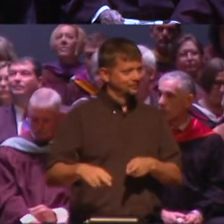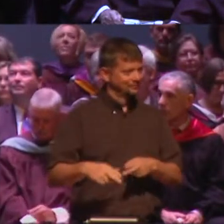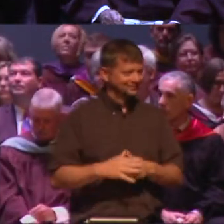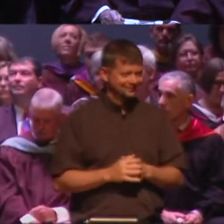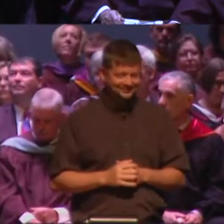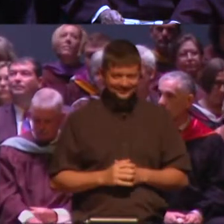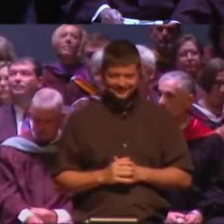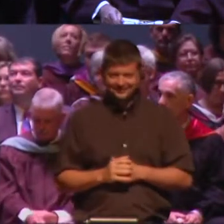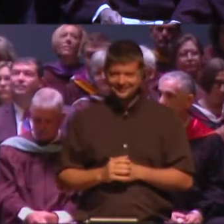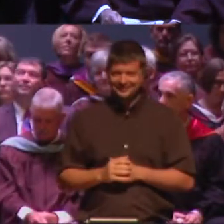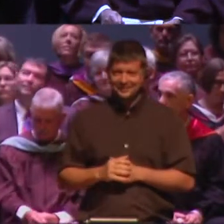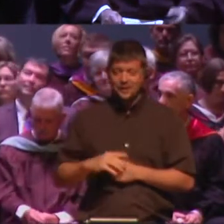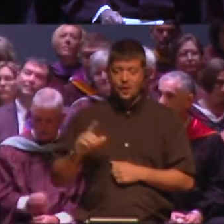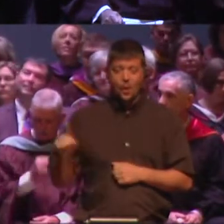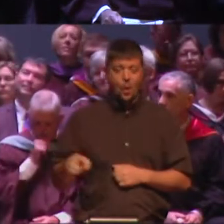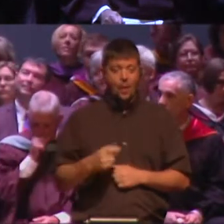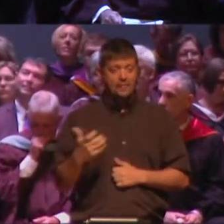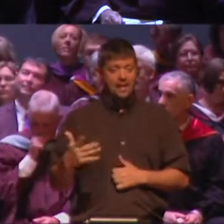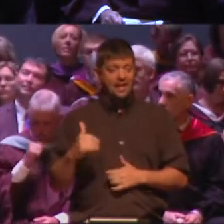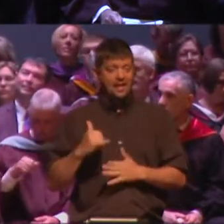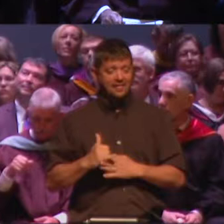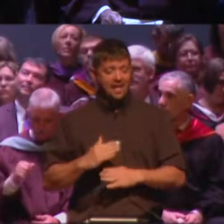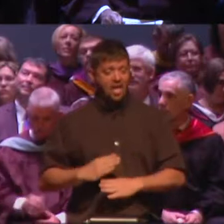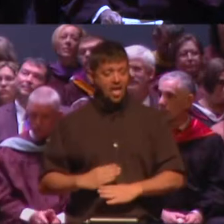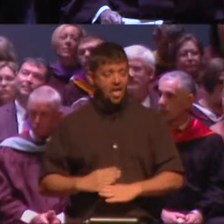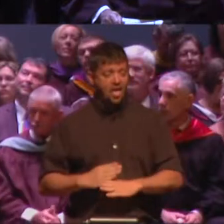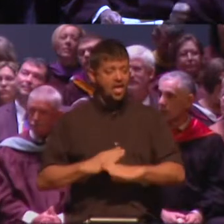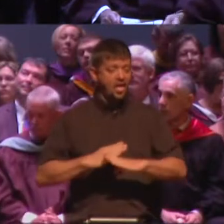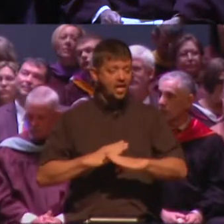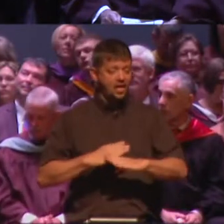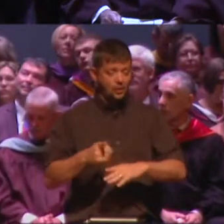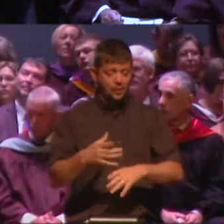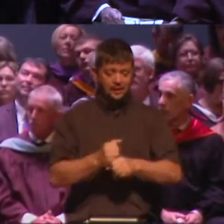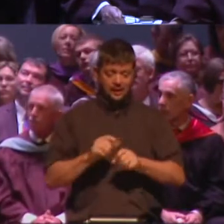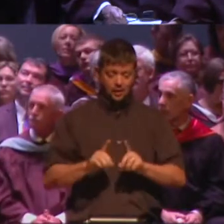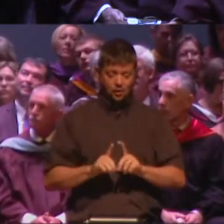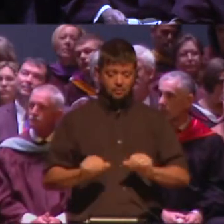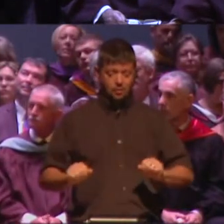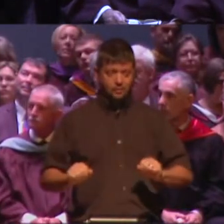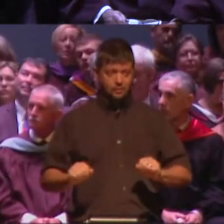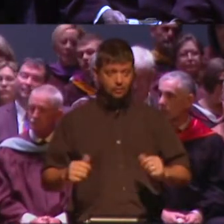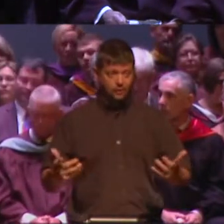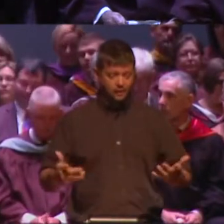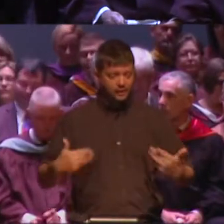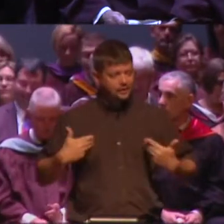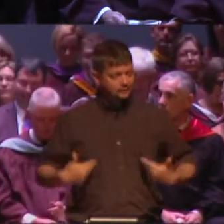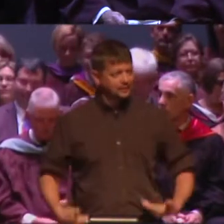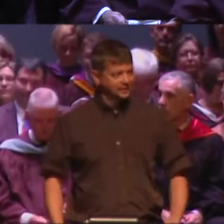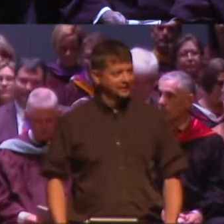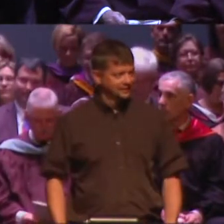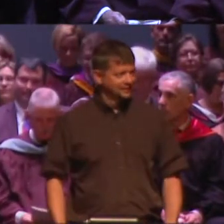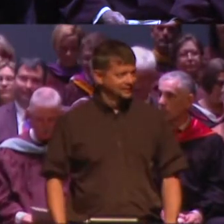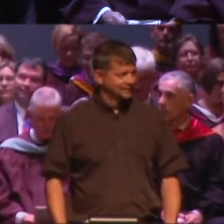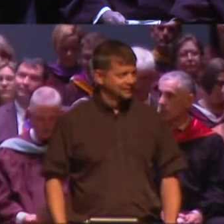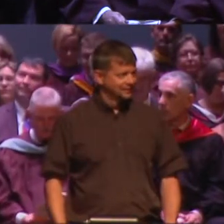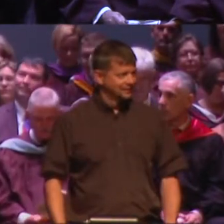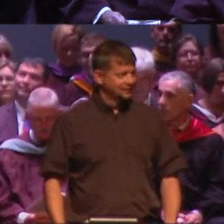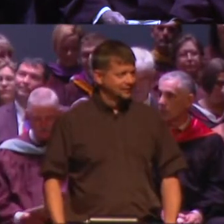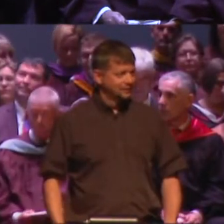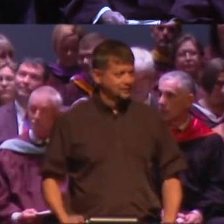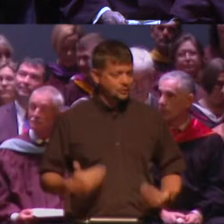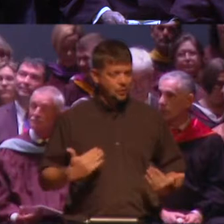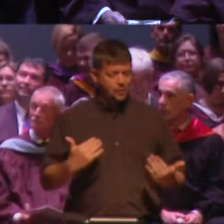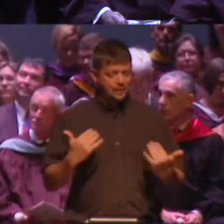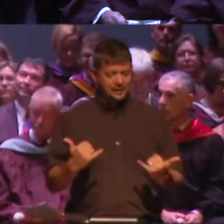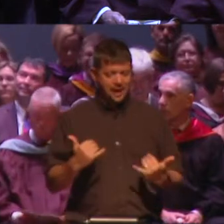that the only thing standing in the way of you receiving your diploma is me. So let's pause